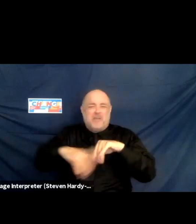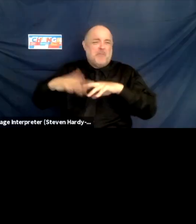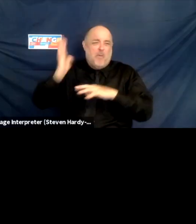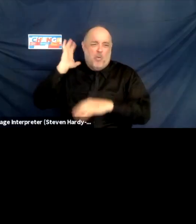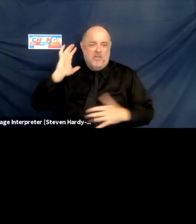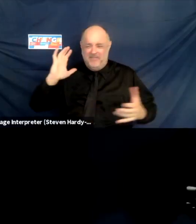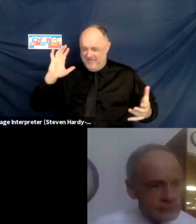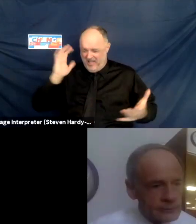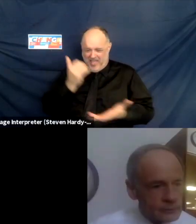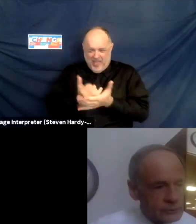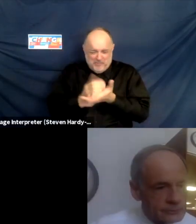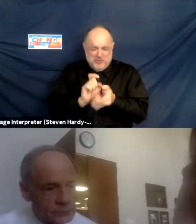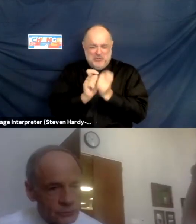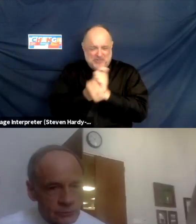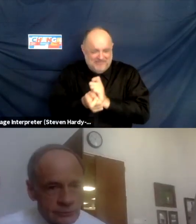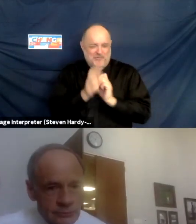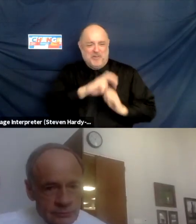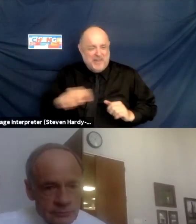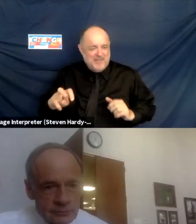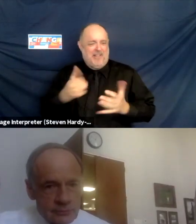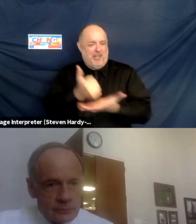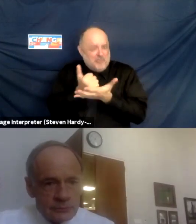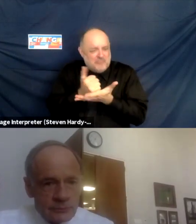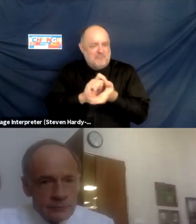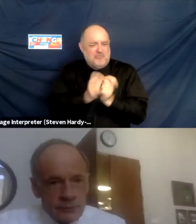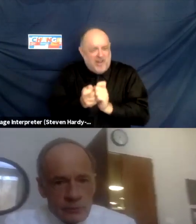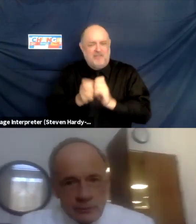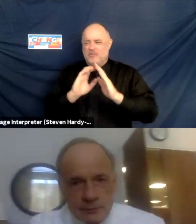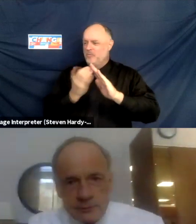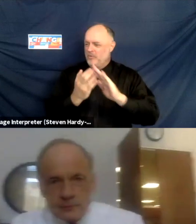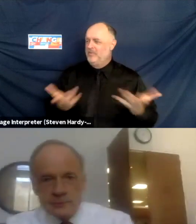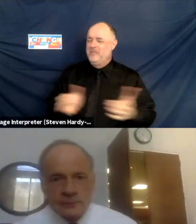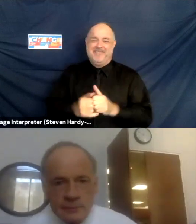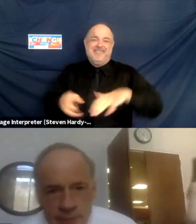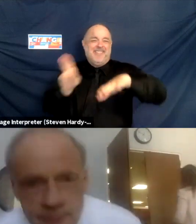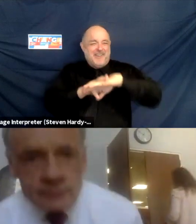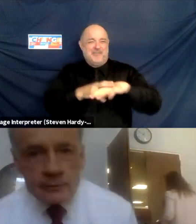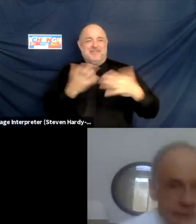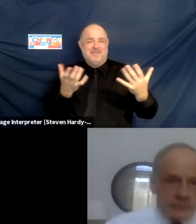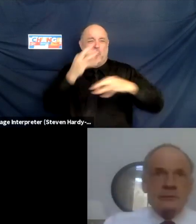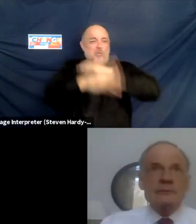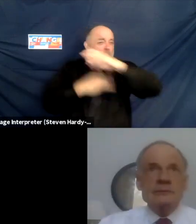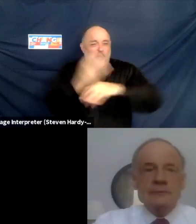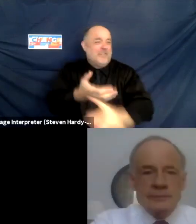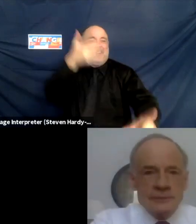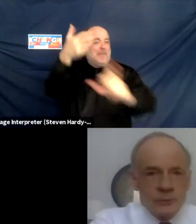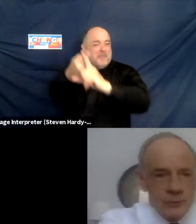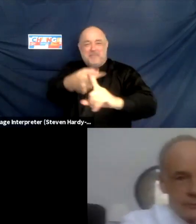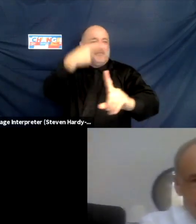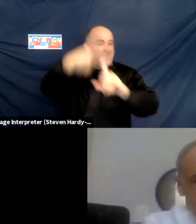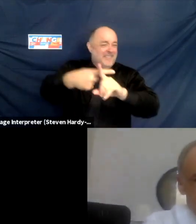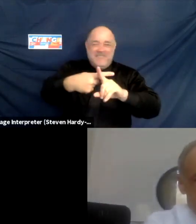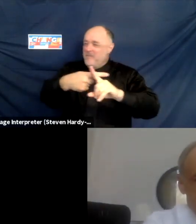changes to transform our communities with national and global impacts. Bicycling is part of the solution to the crises we